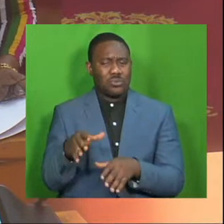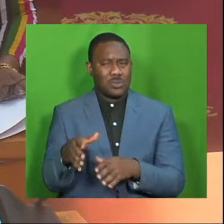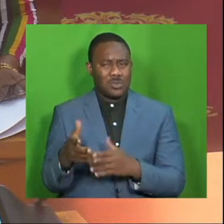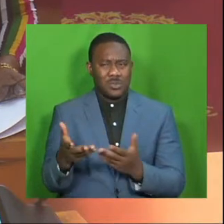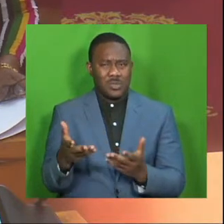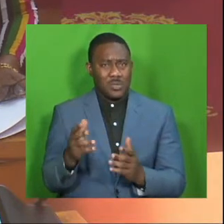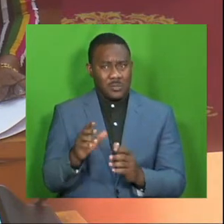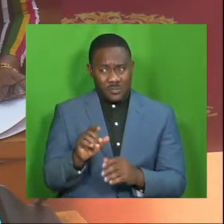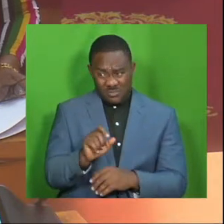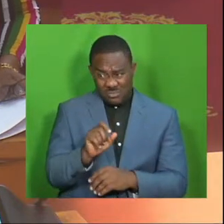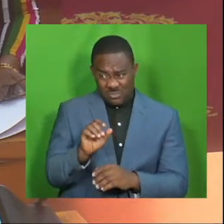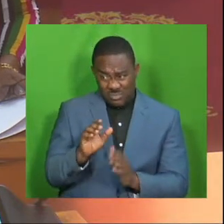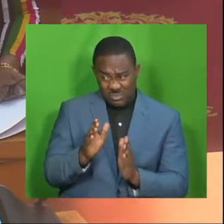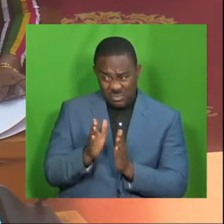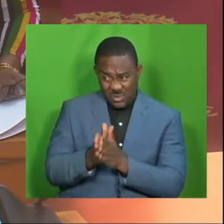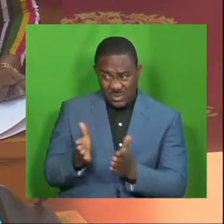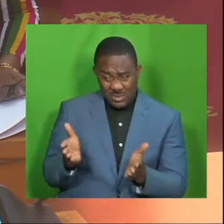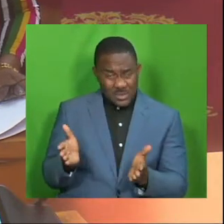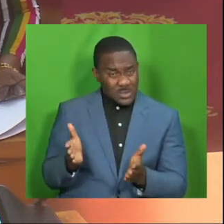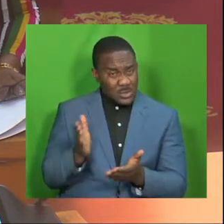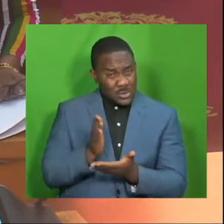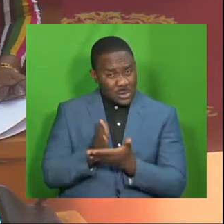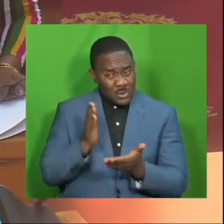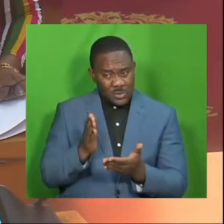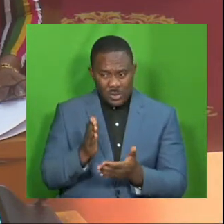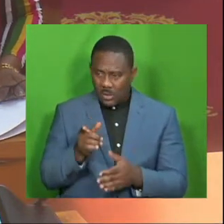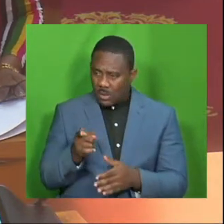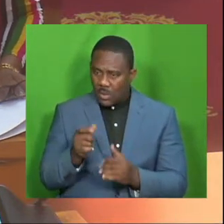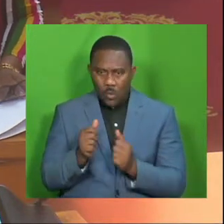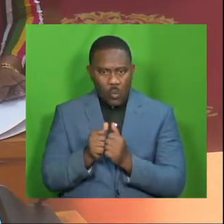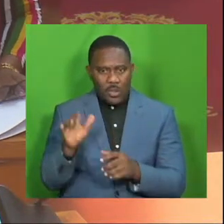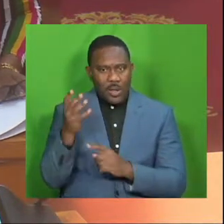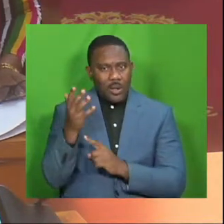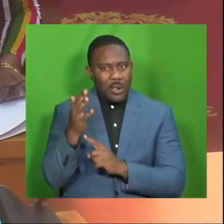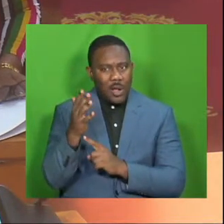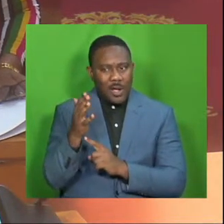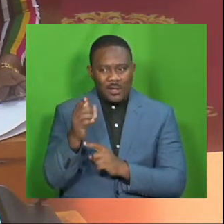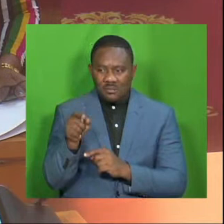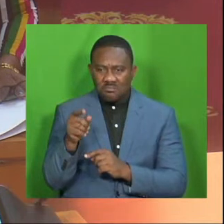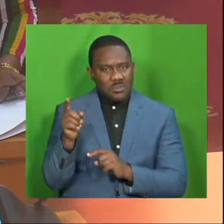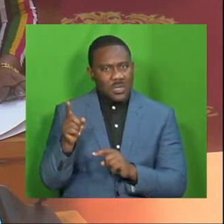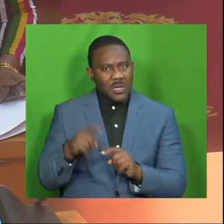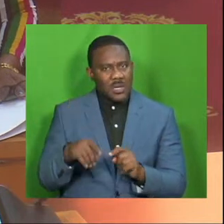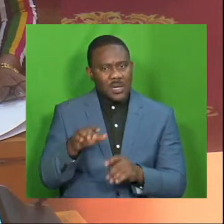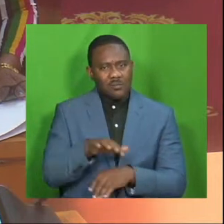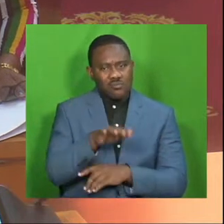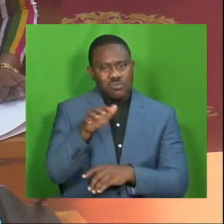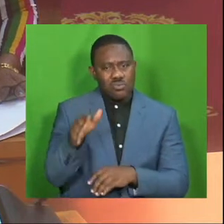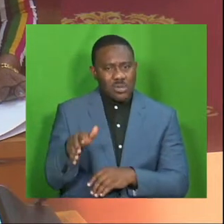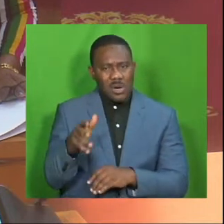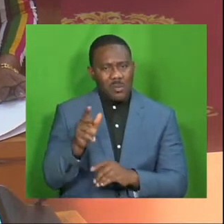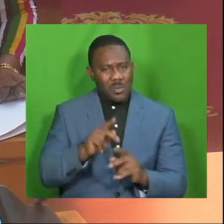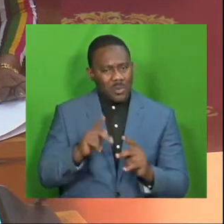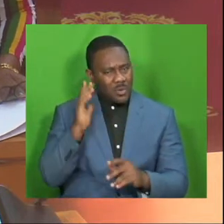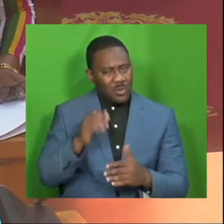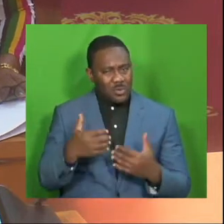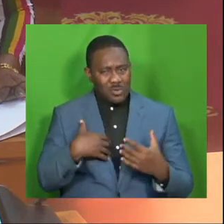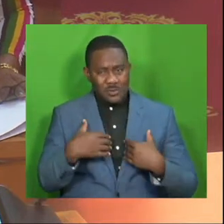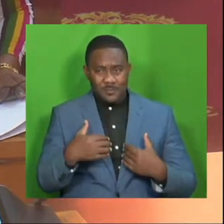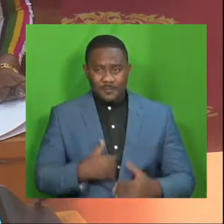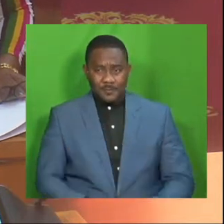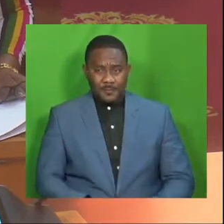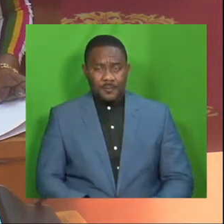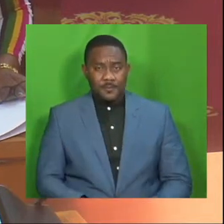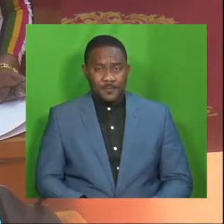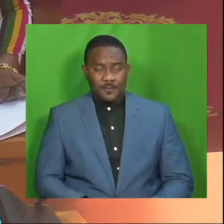to stop, when he goes without the light, definitely he will not get the quantity. So you should expect all these complaints. But as I